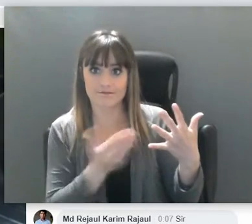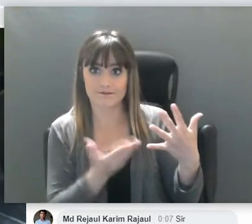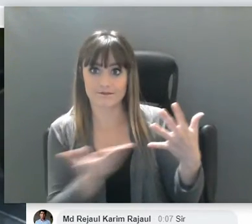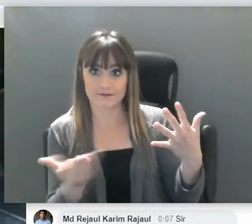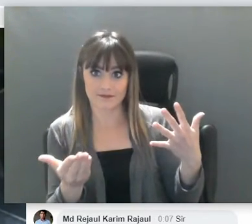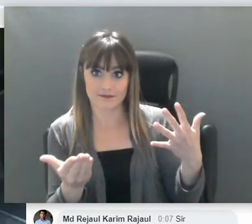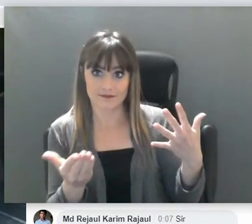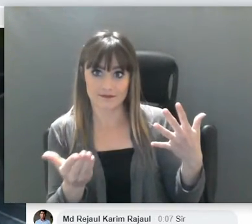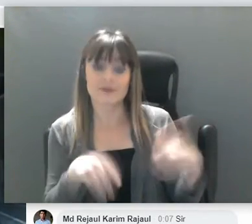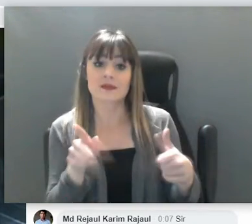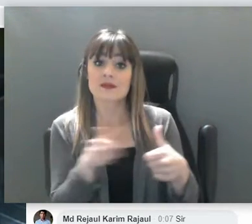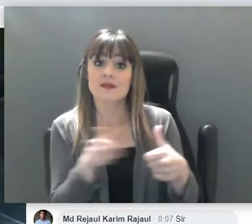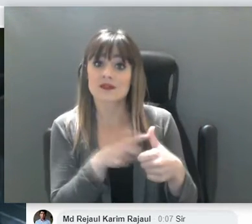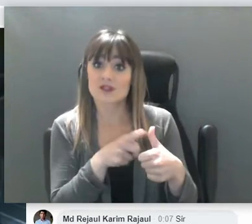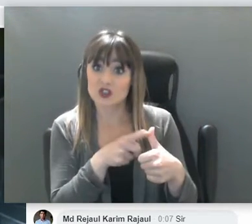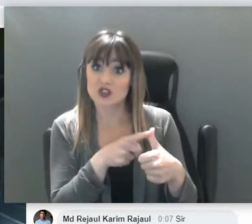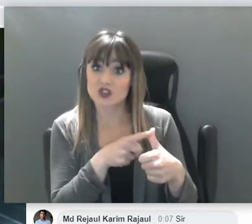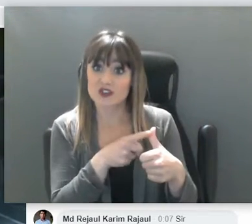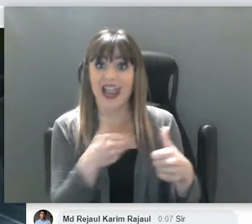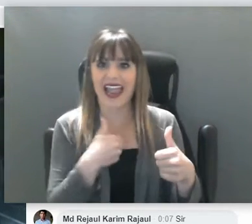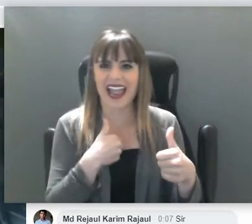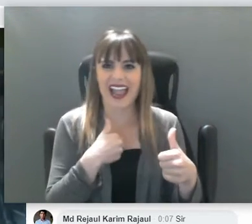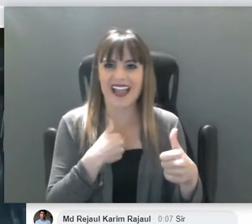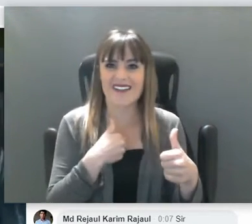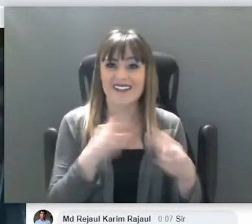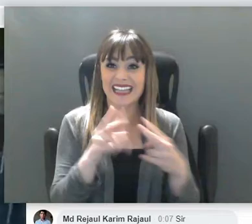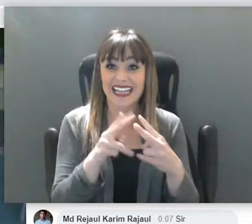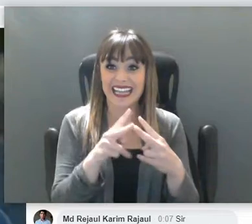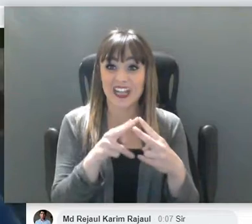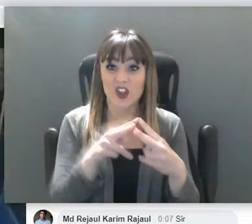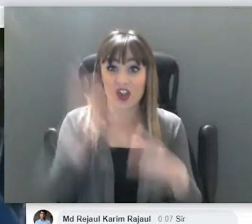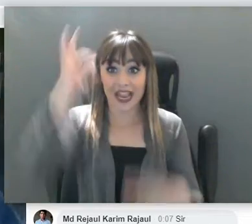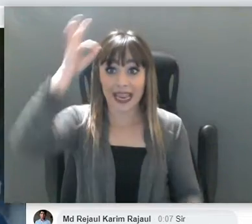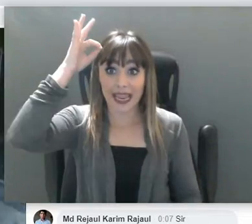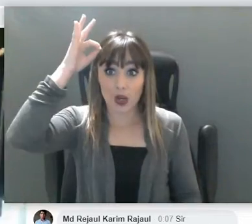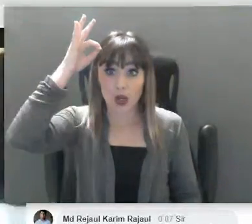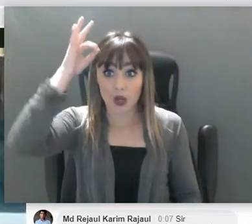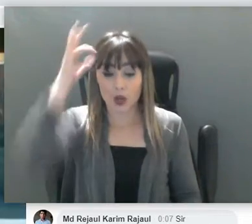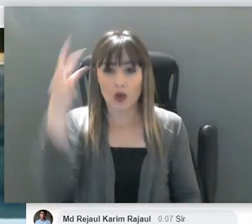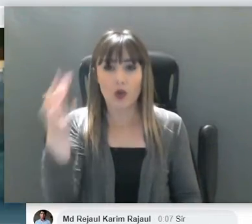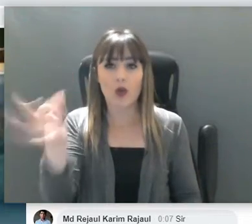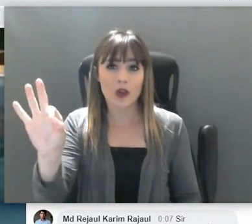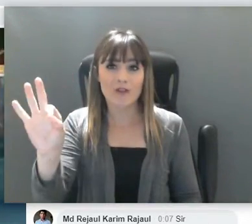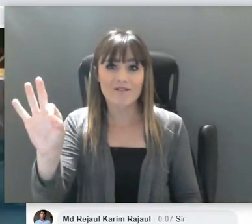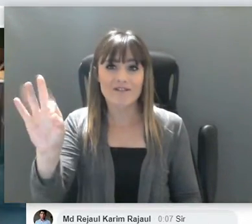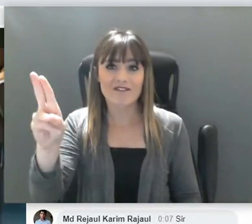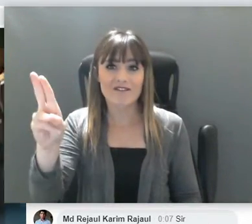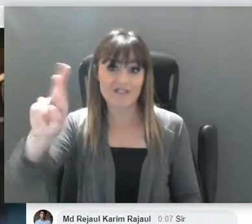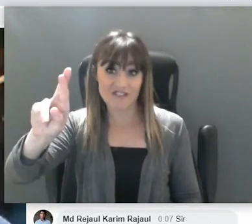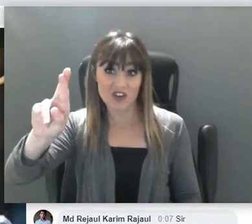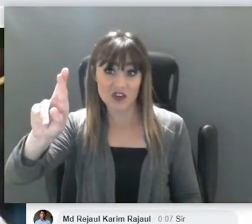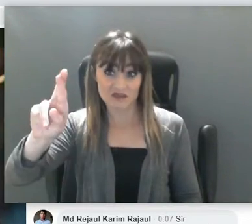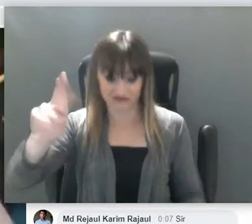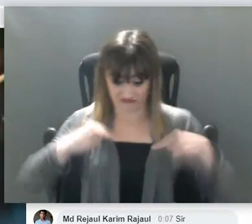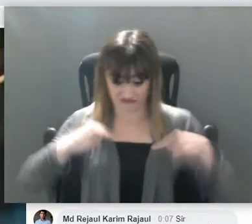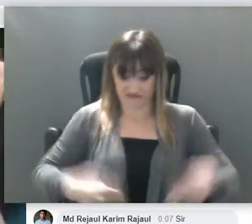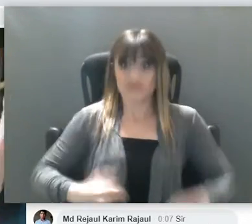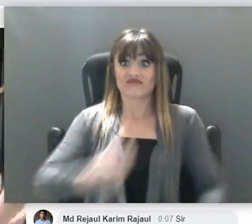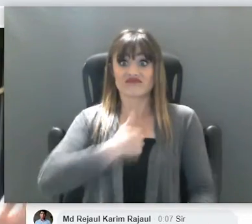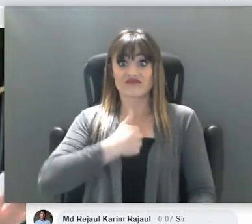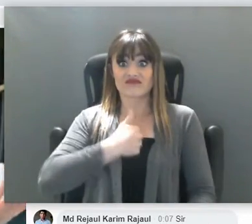think everybody knows is that they have hair or fur. I picture hair, absolutely. Yes. So we're mammals as humans, and we have hair